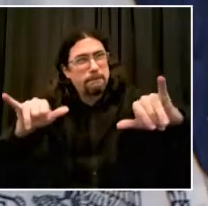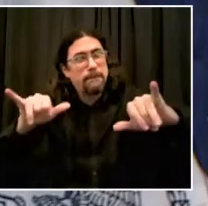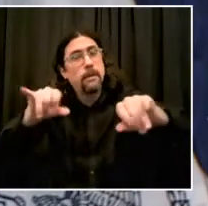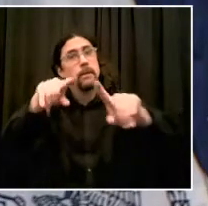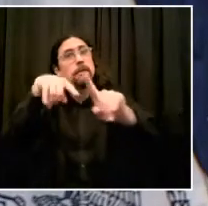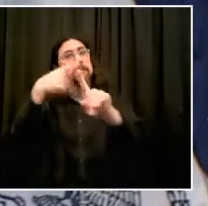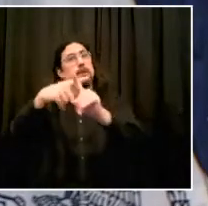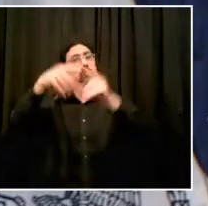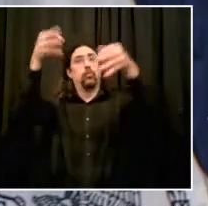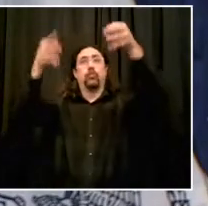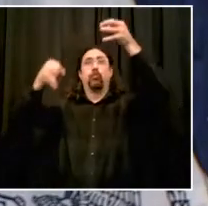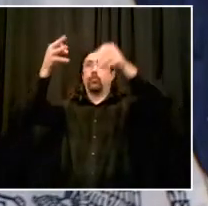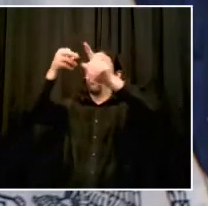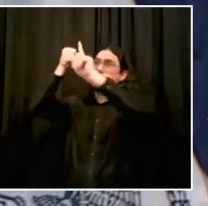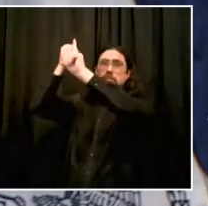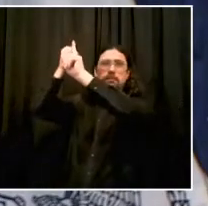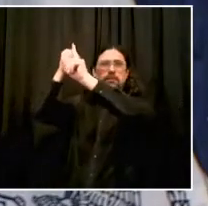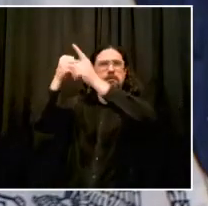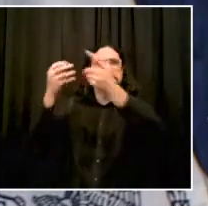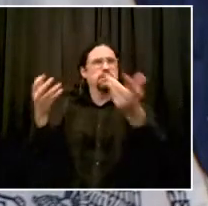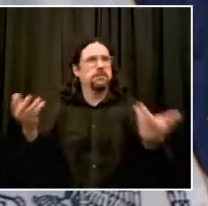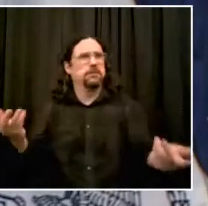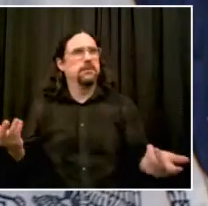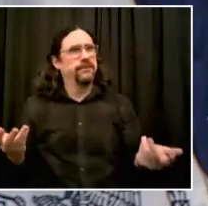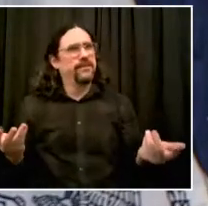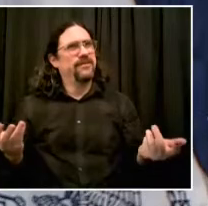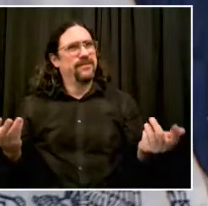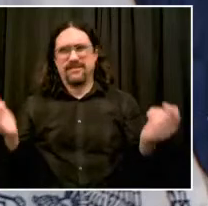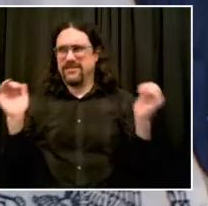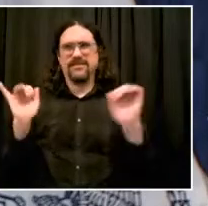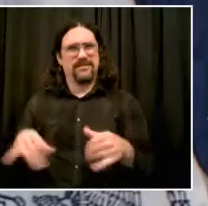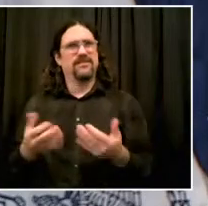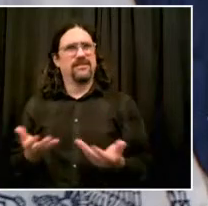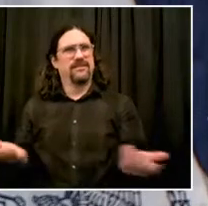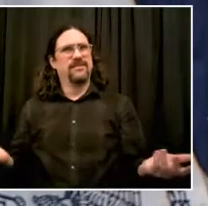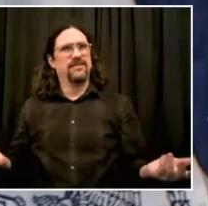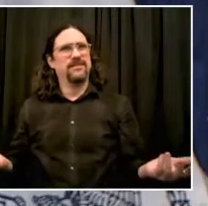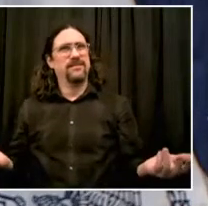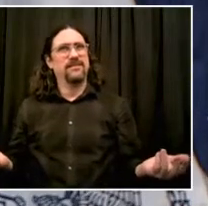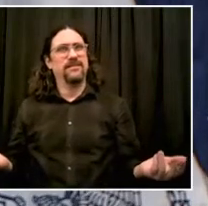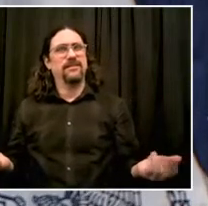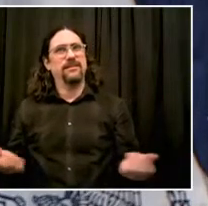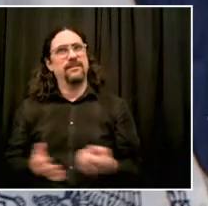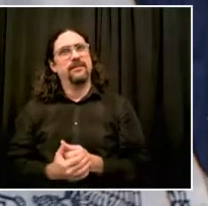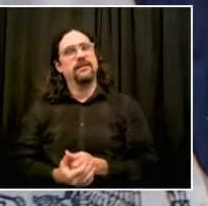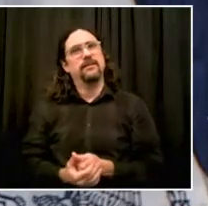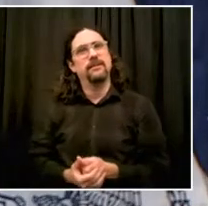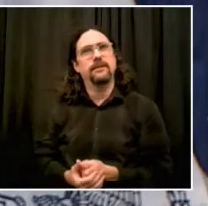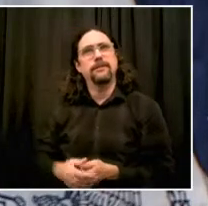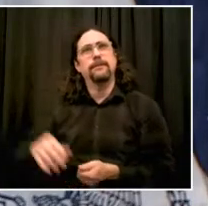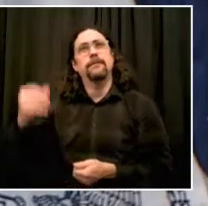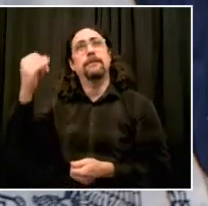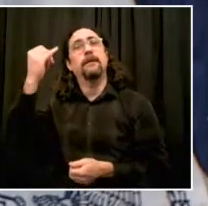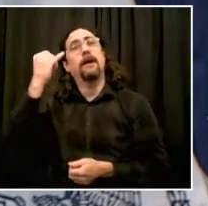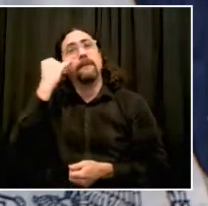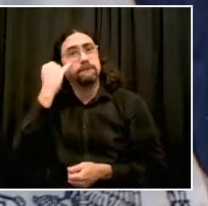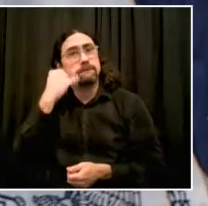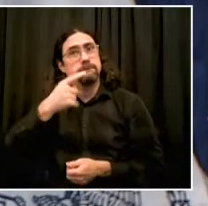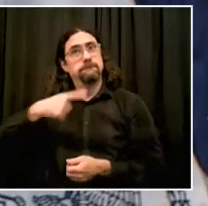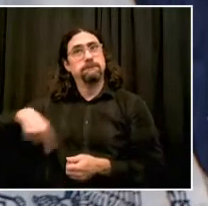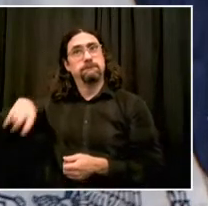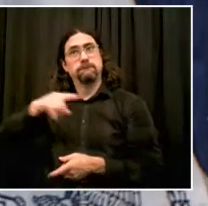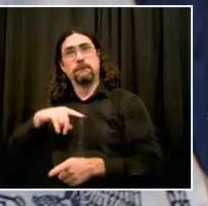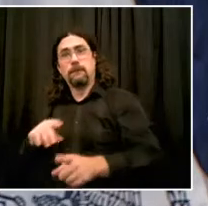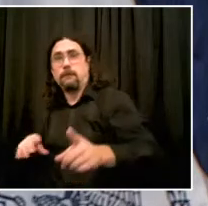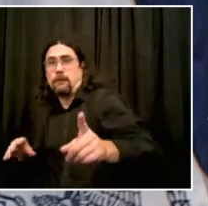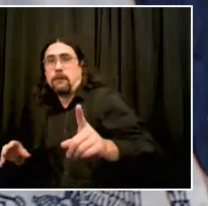If the court system didn't matter, then why do we have one? And it's not about blame. Everyone is trying their best to overcome